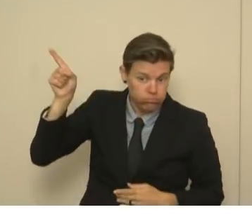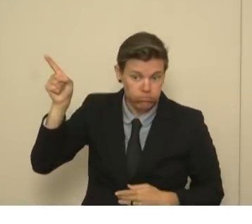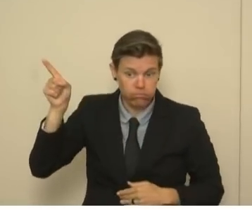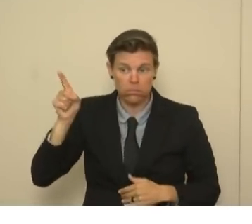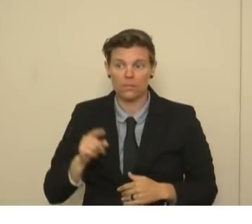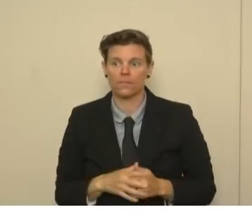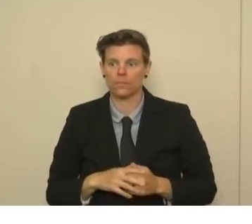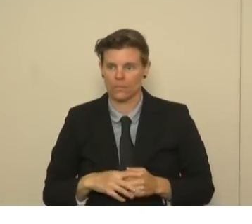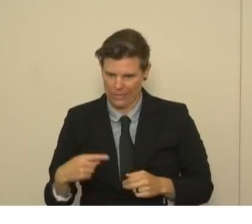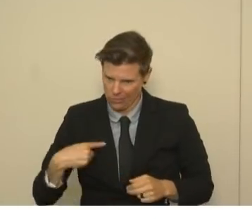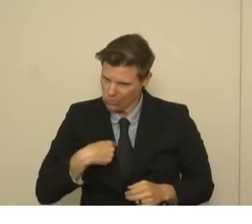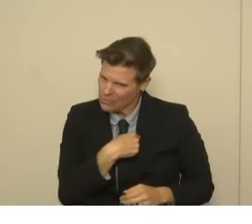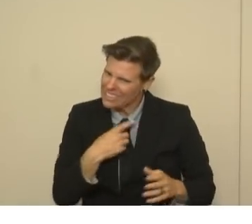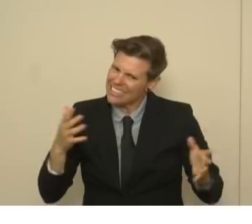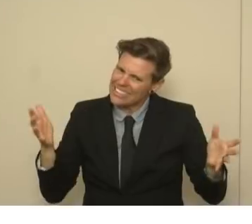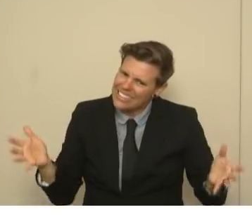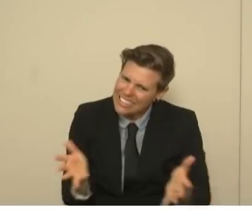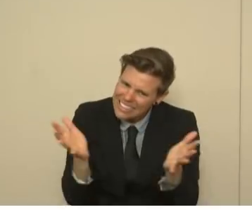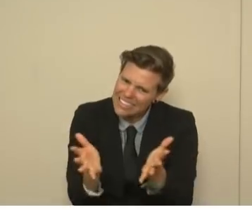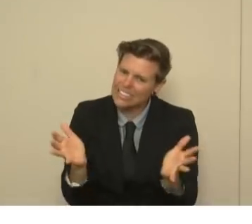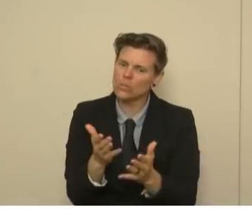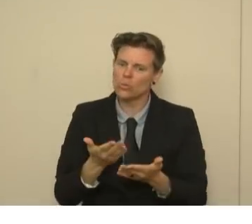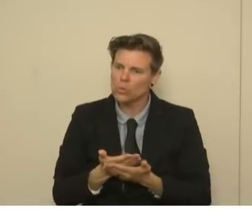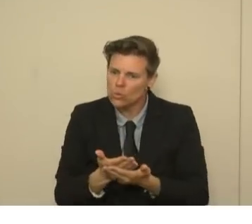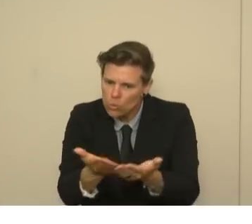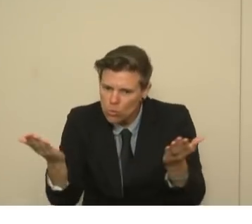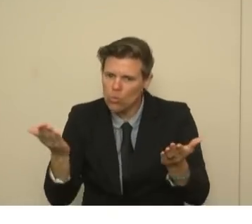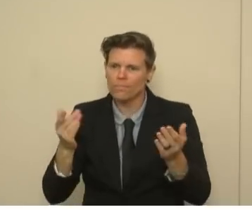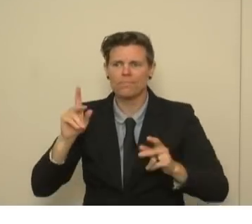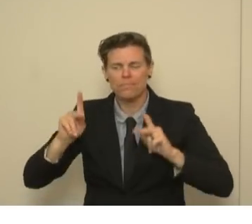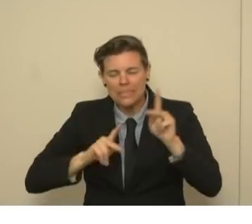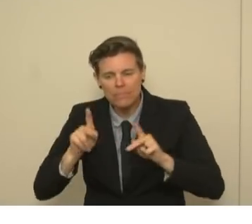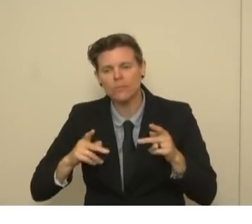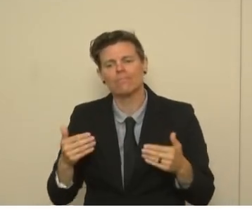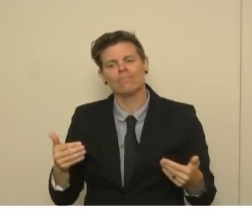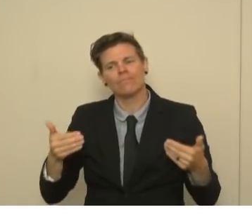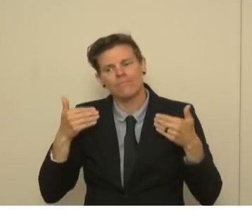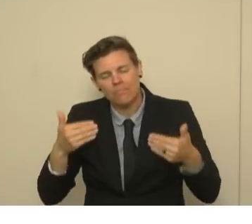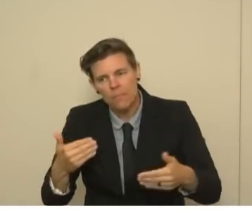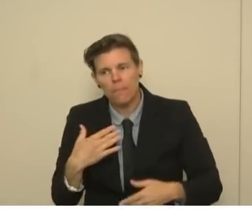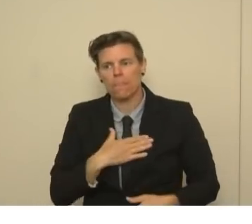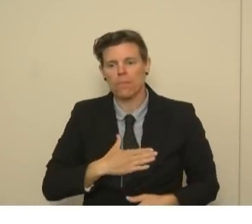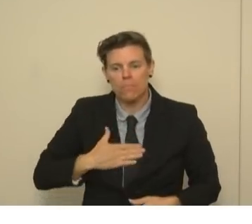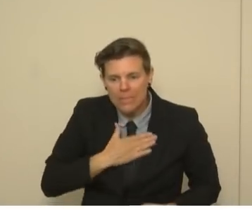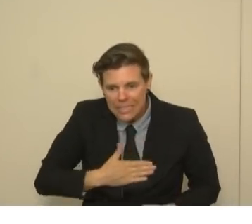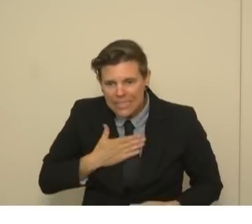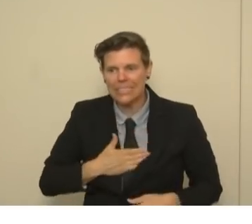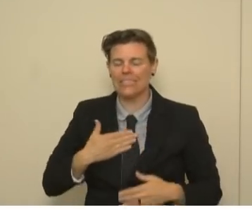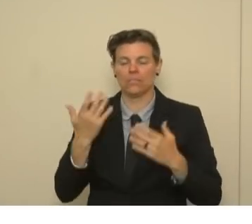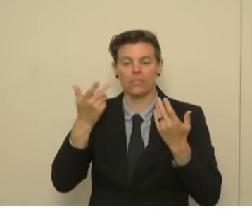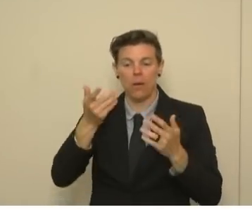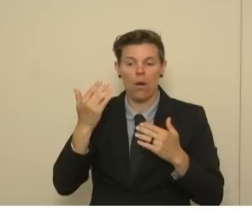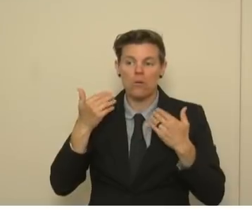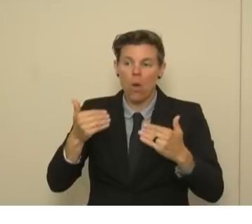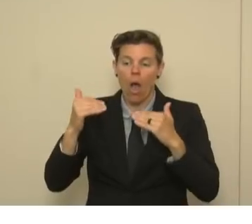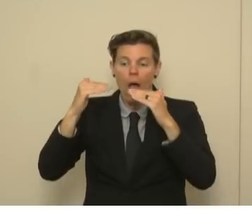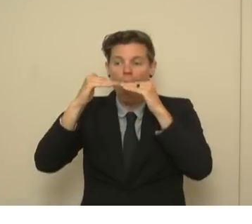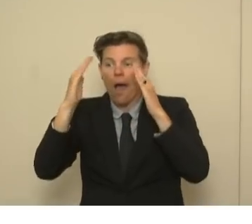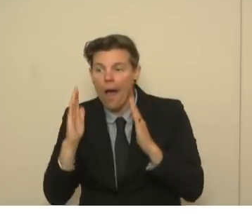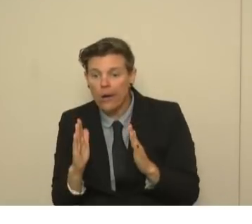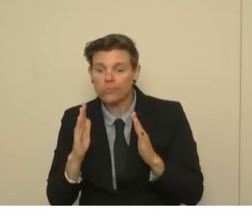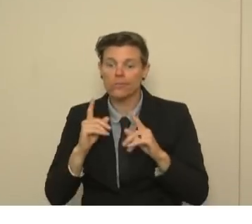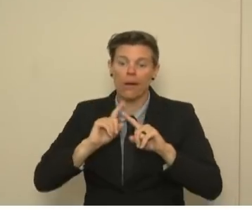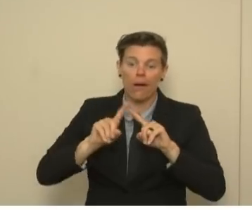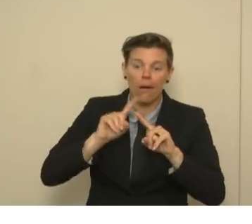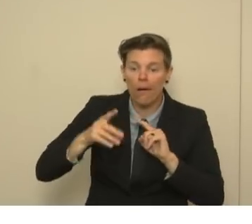encourage folks who continue to fill out their census. If you're mixed status, count everybody. There's nothing required for you to say